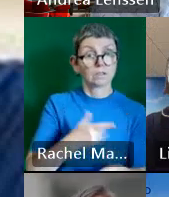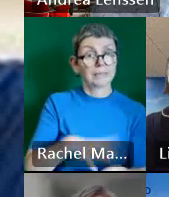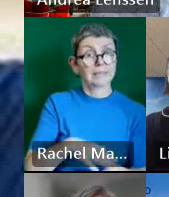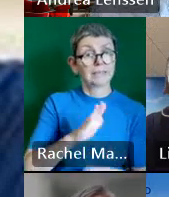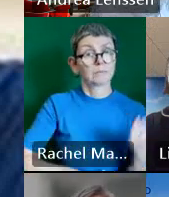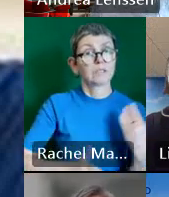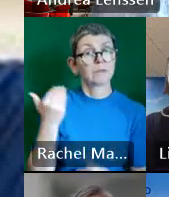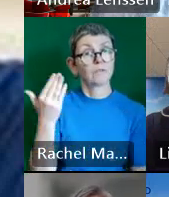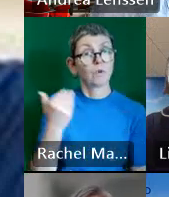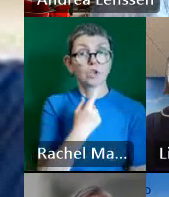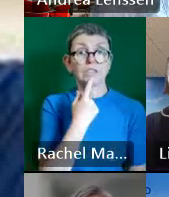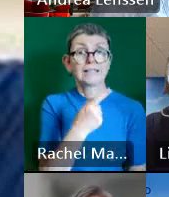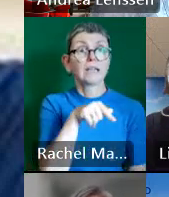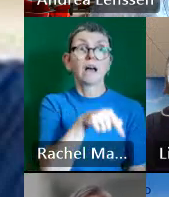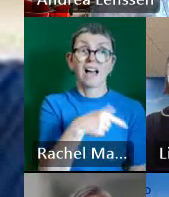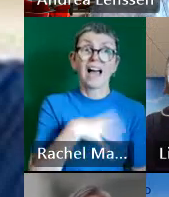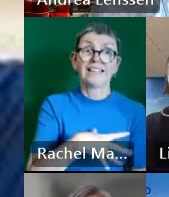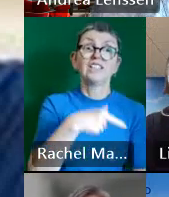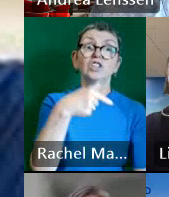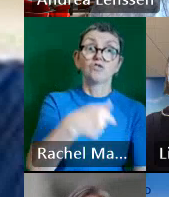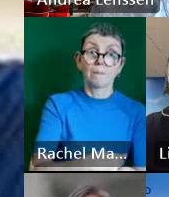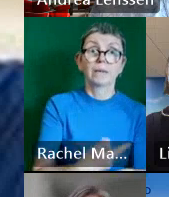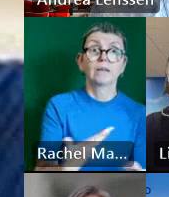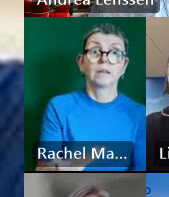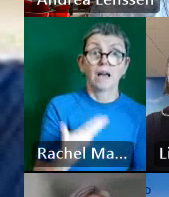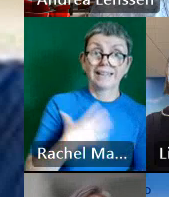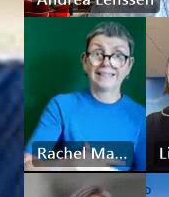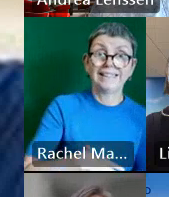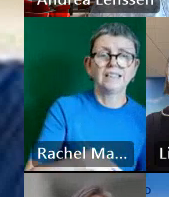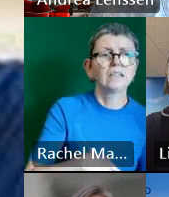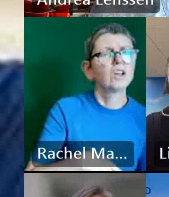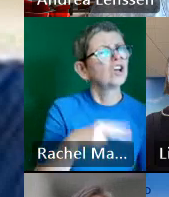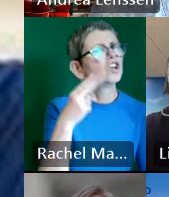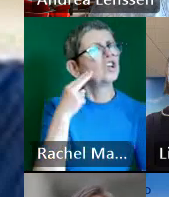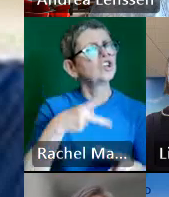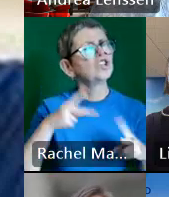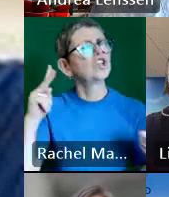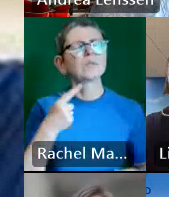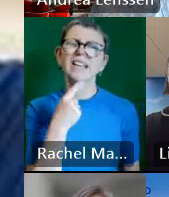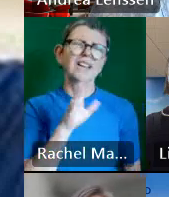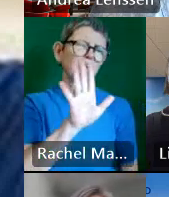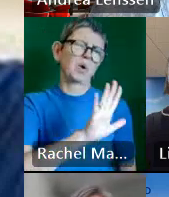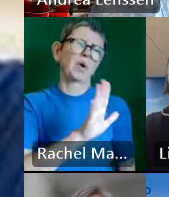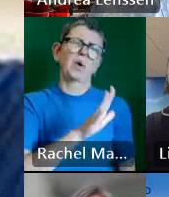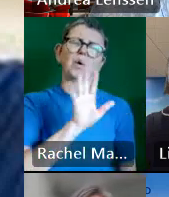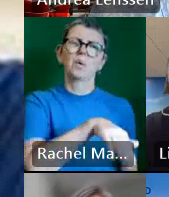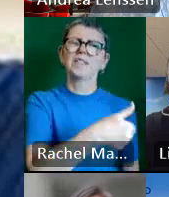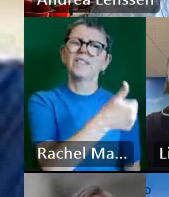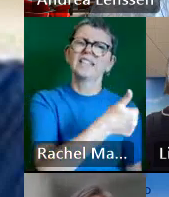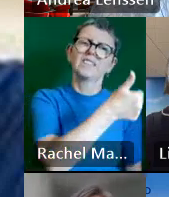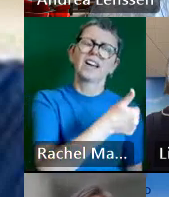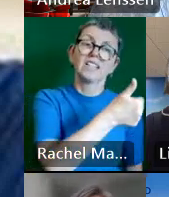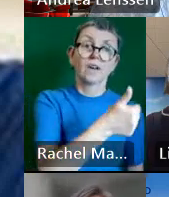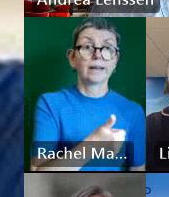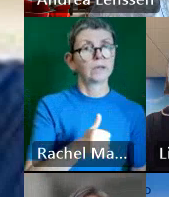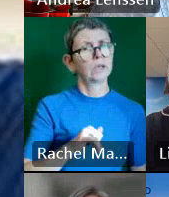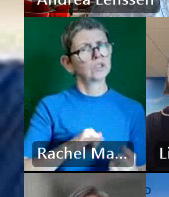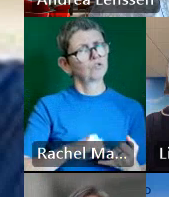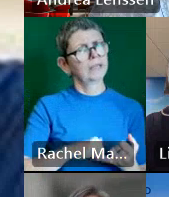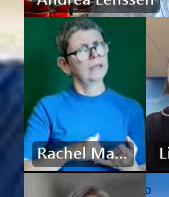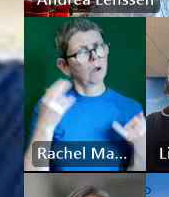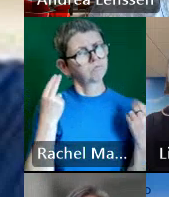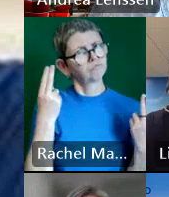needed a heparin drip. The nurse was like, "Oh no, just go lay down and try to brush her off." But Serena, she's not gonna just take